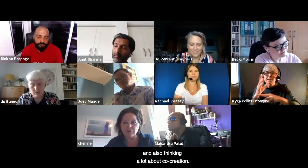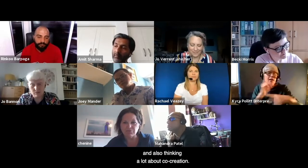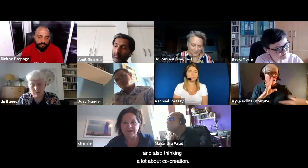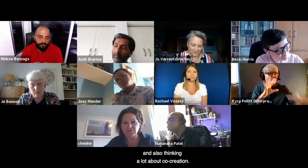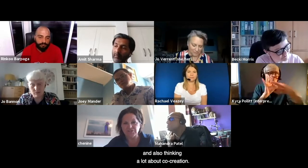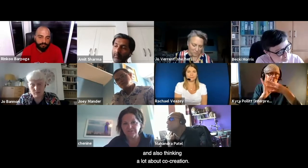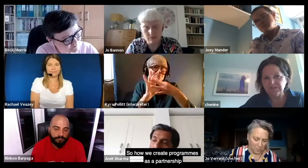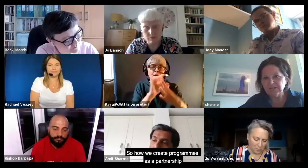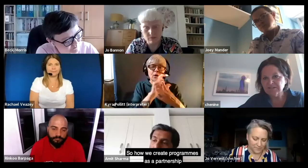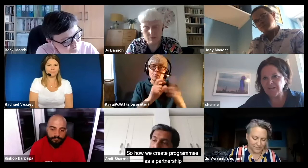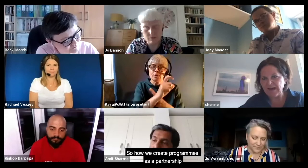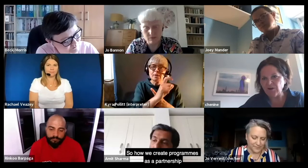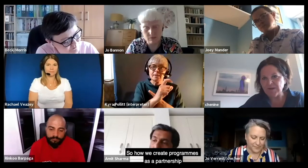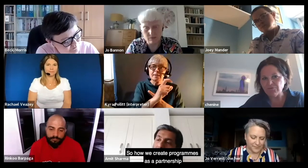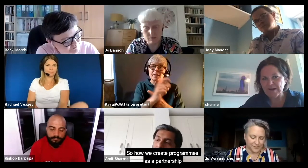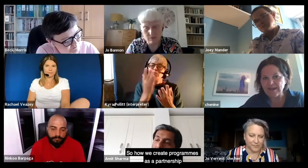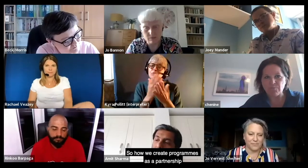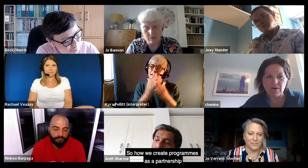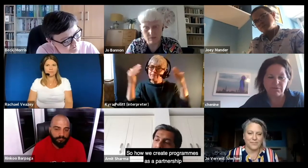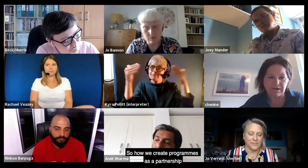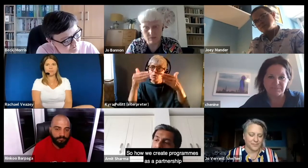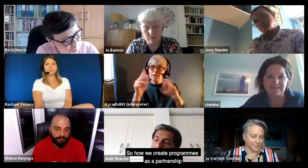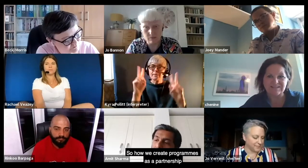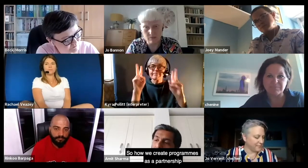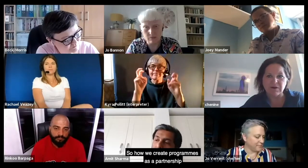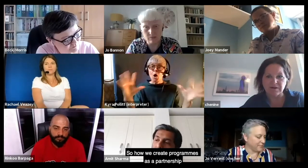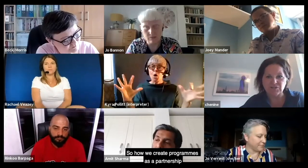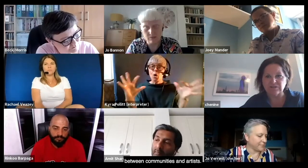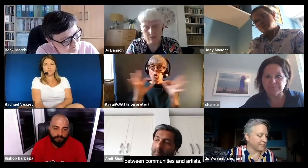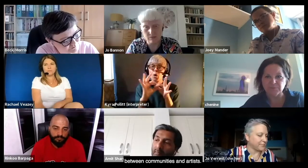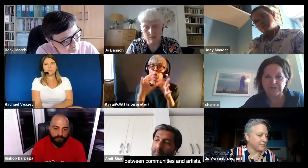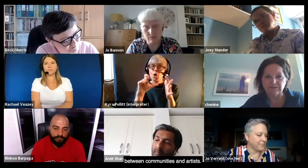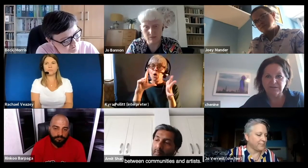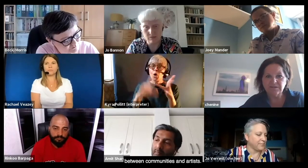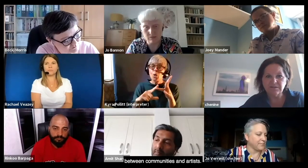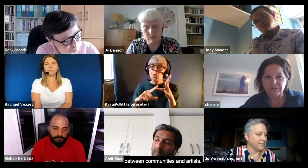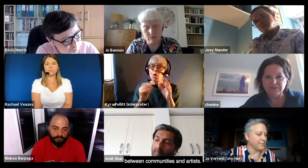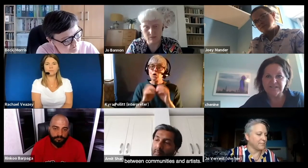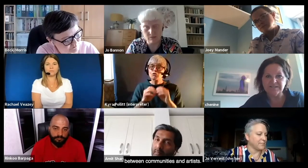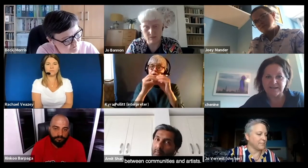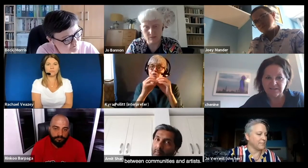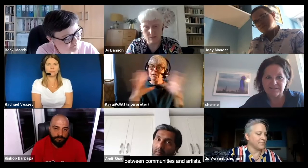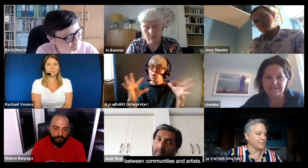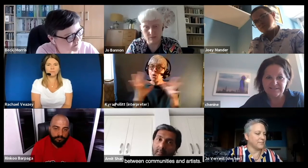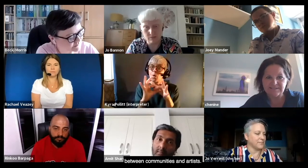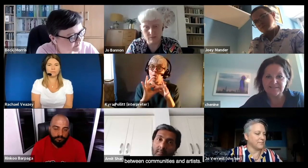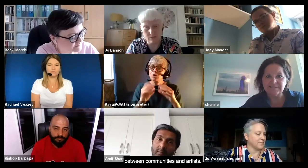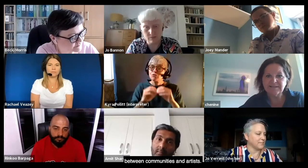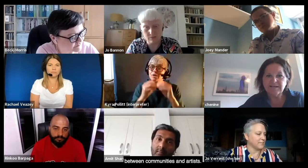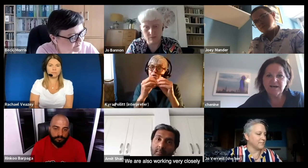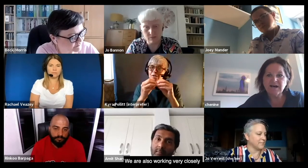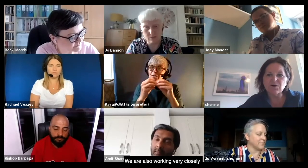about co-creation. So how we create programs as a partnership between communities and